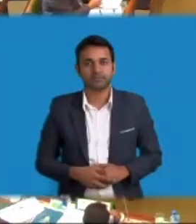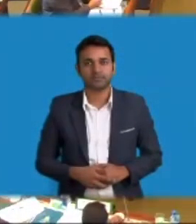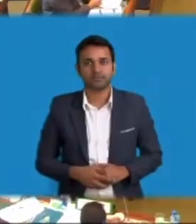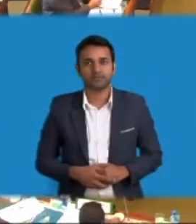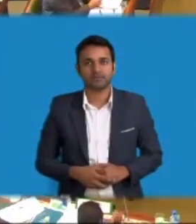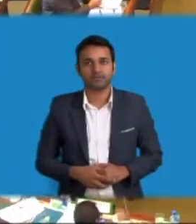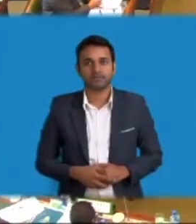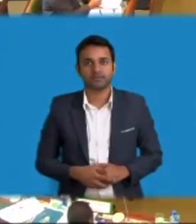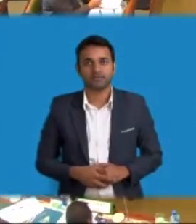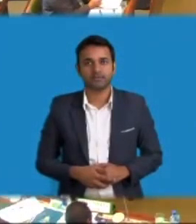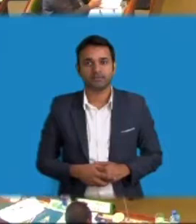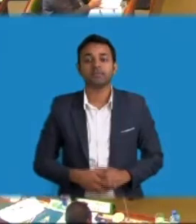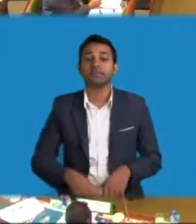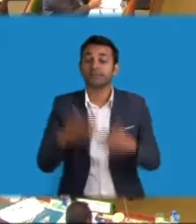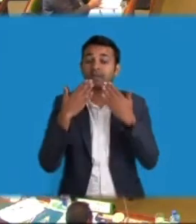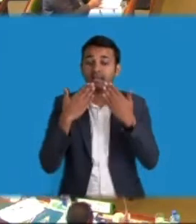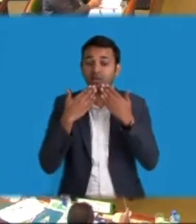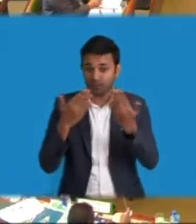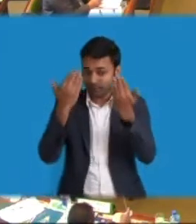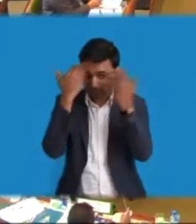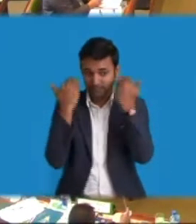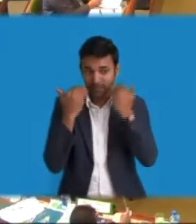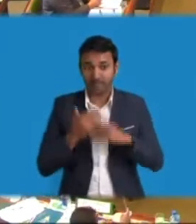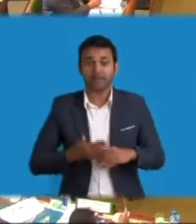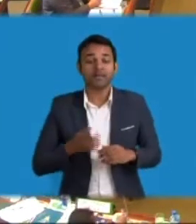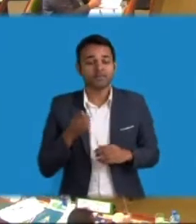Thank you, Madam Speaker.